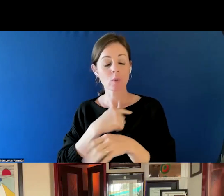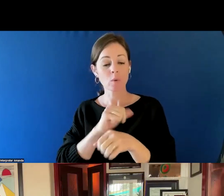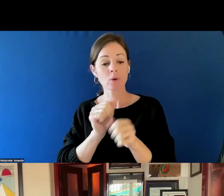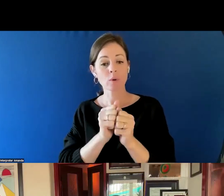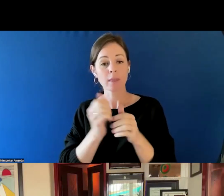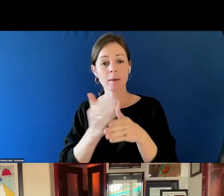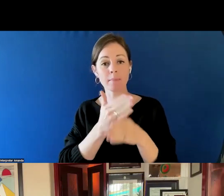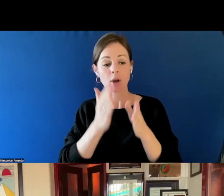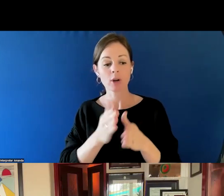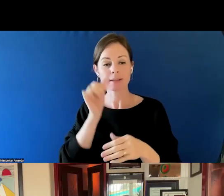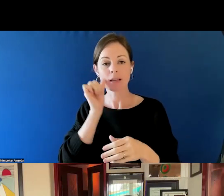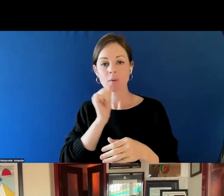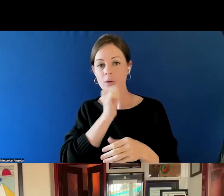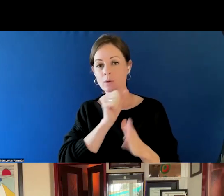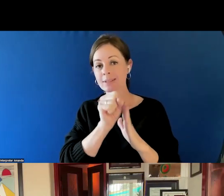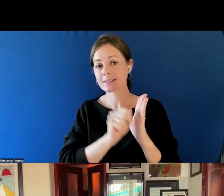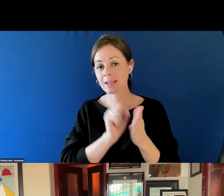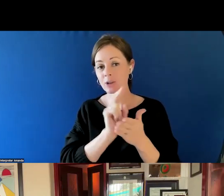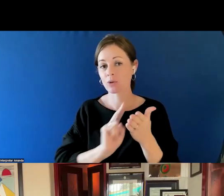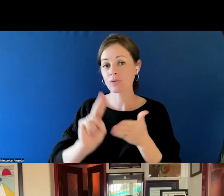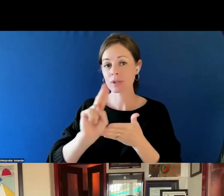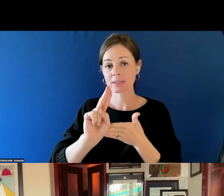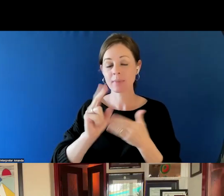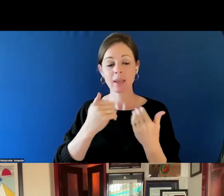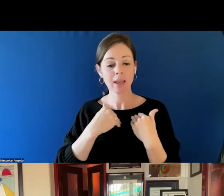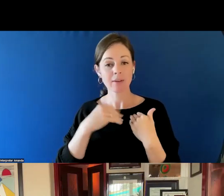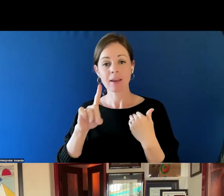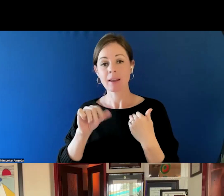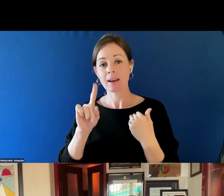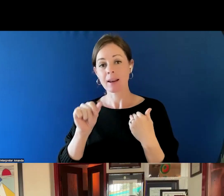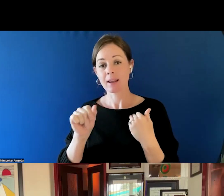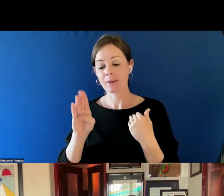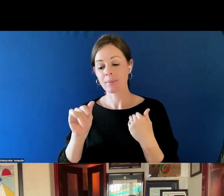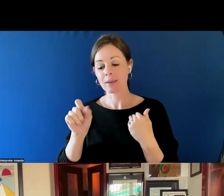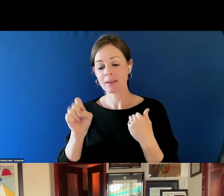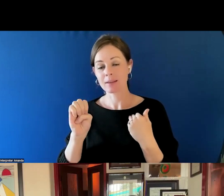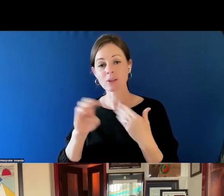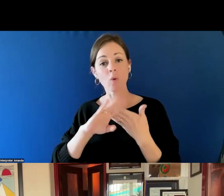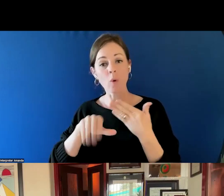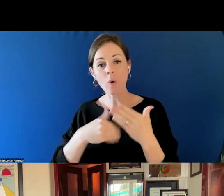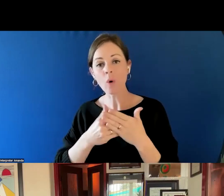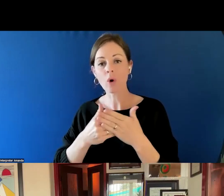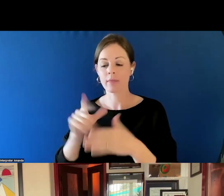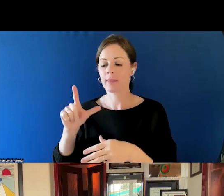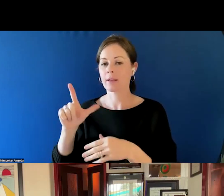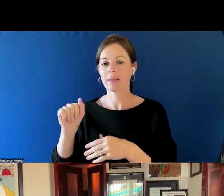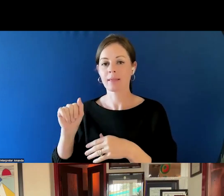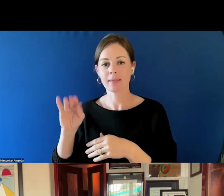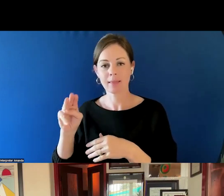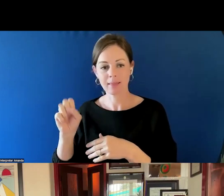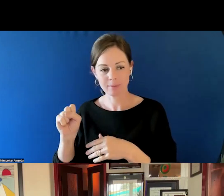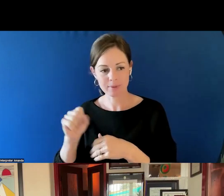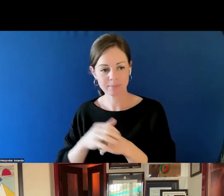at Arizona State University, and they have a database of all the Medicaid claims and constructed these care episodes. And so what